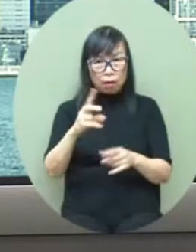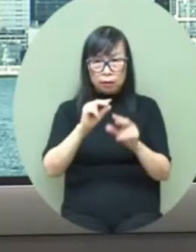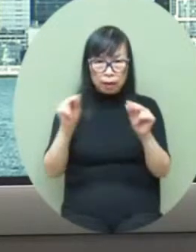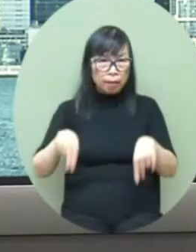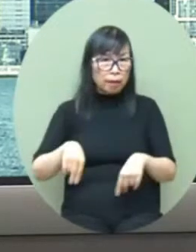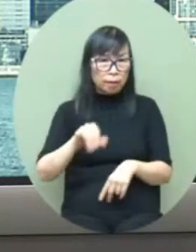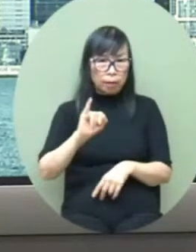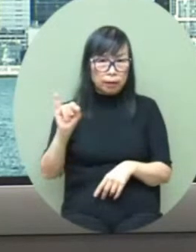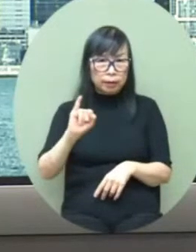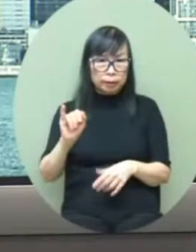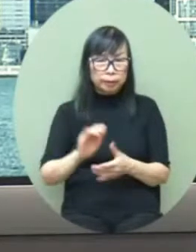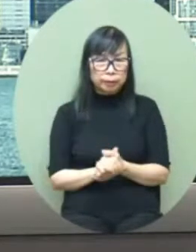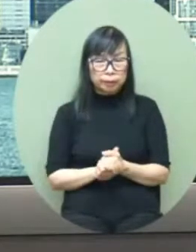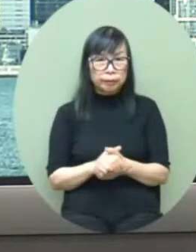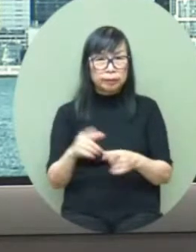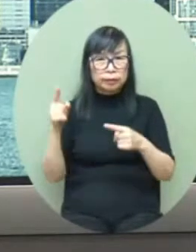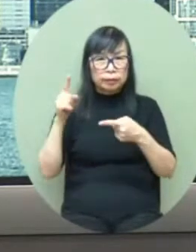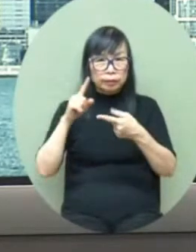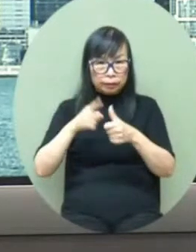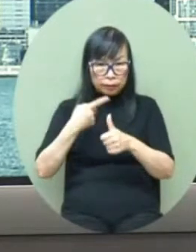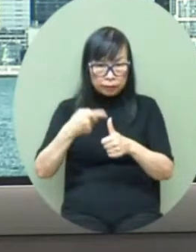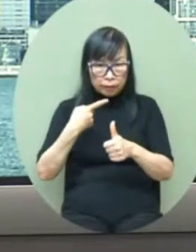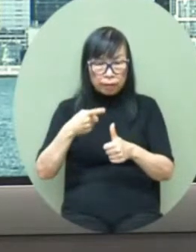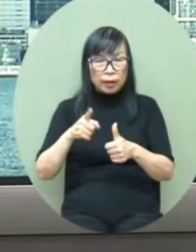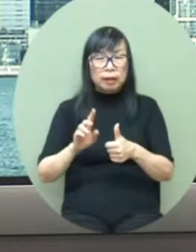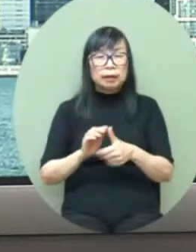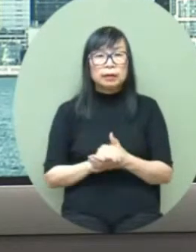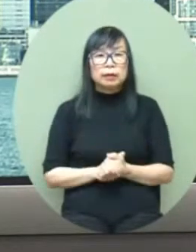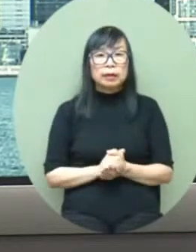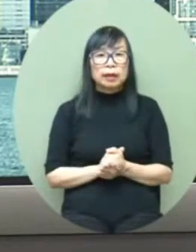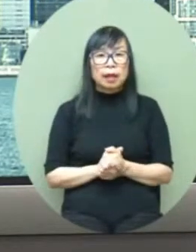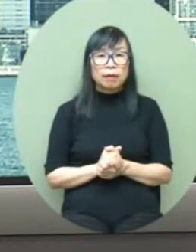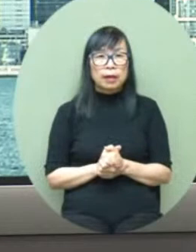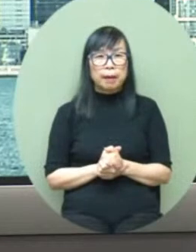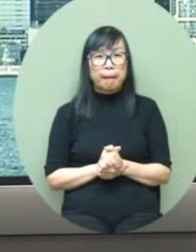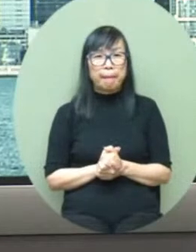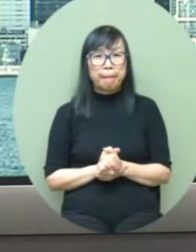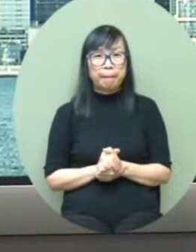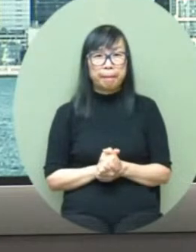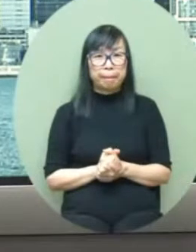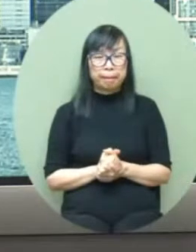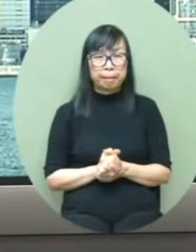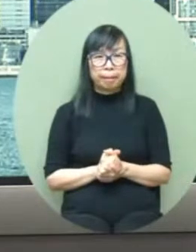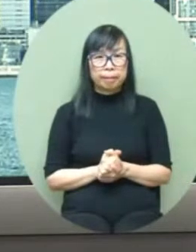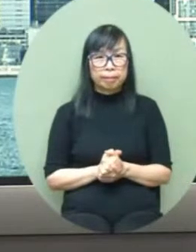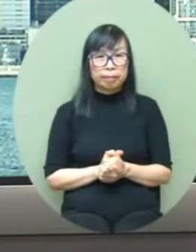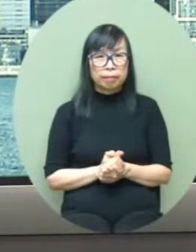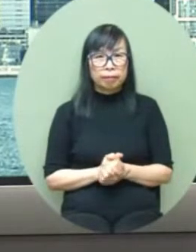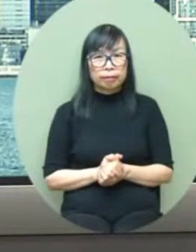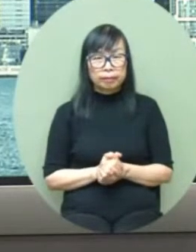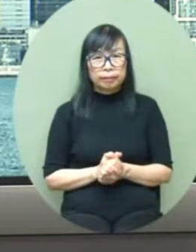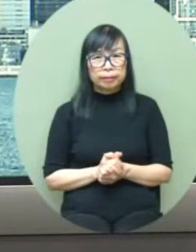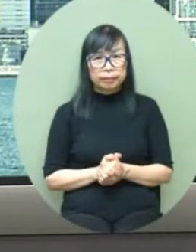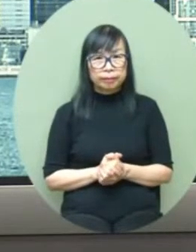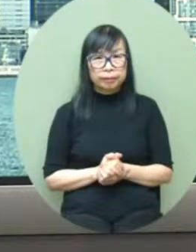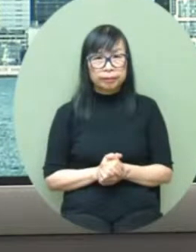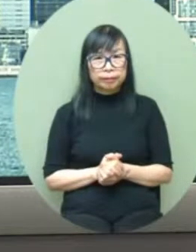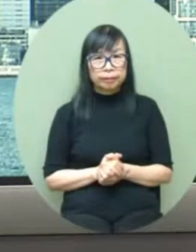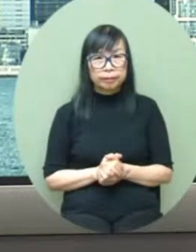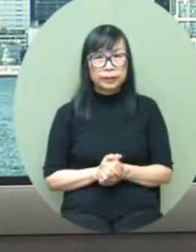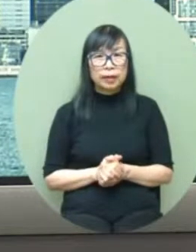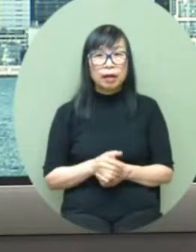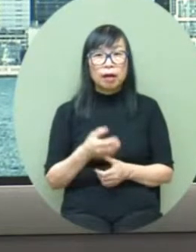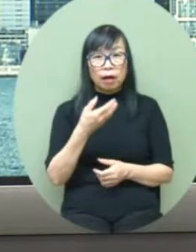Remember to ask no more than 2 questions. First one on the right at the back, the third person,